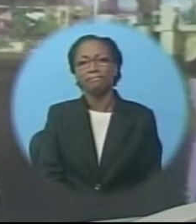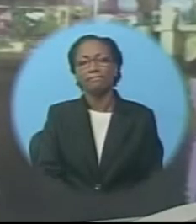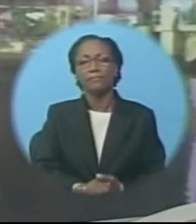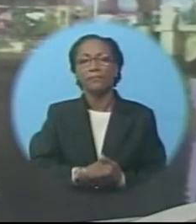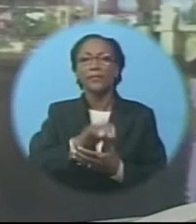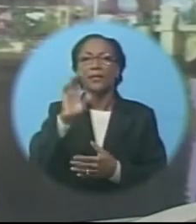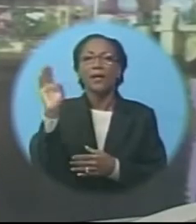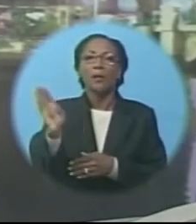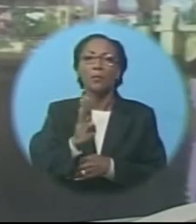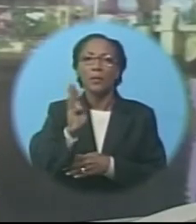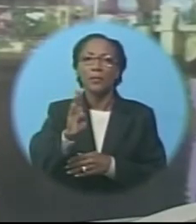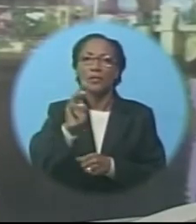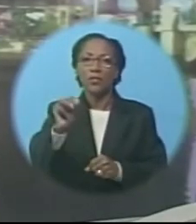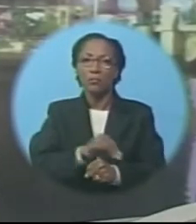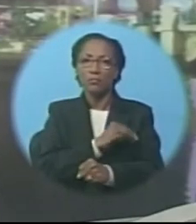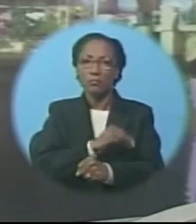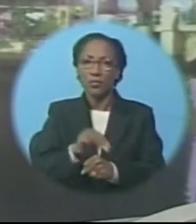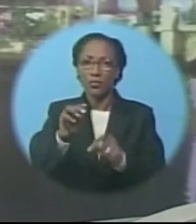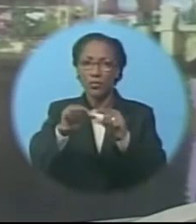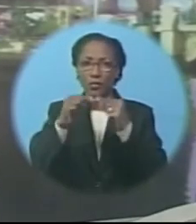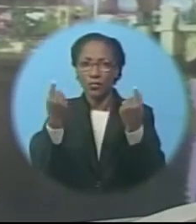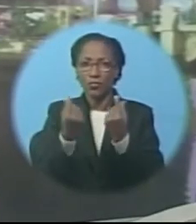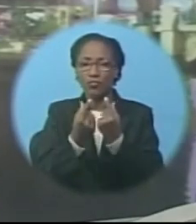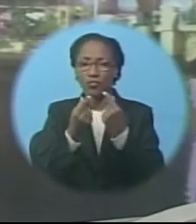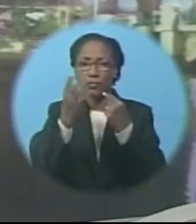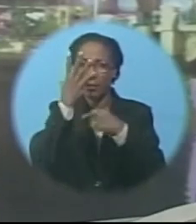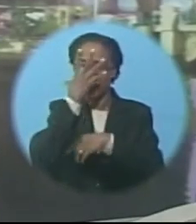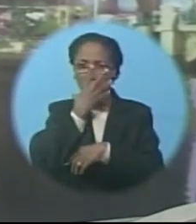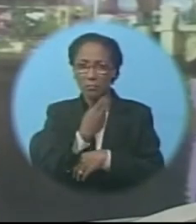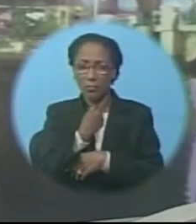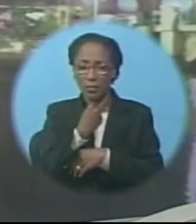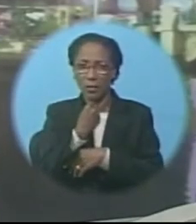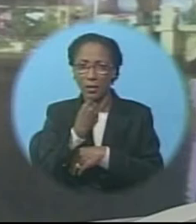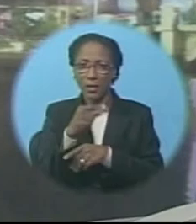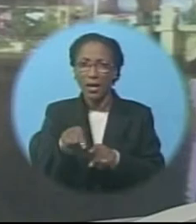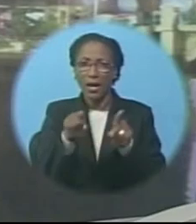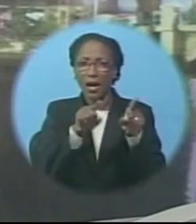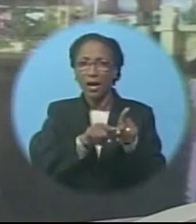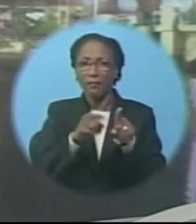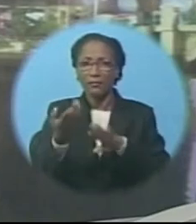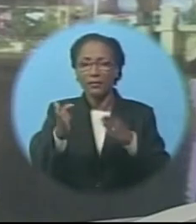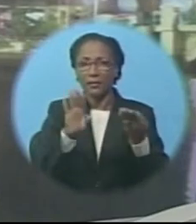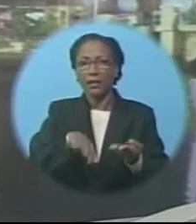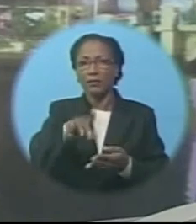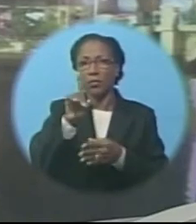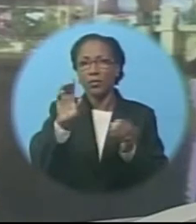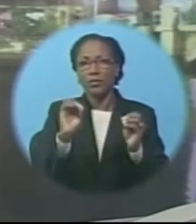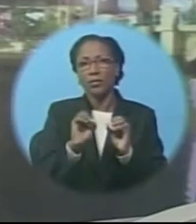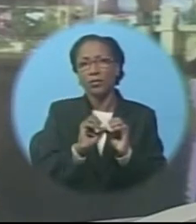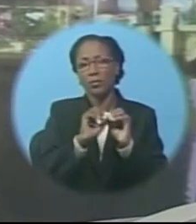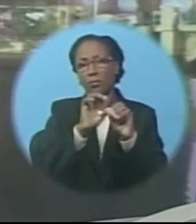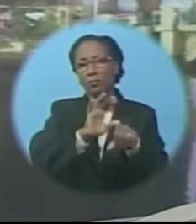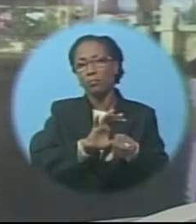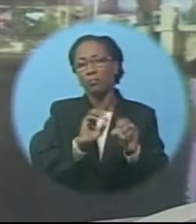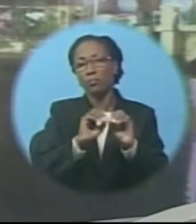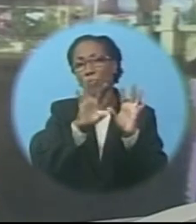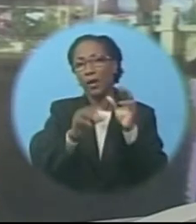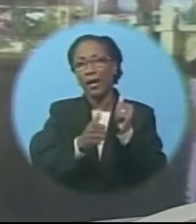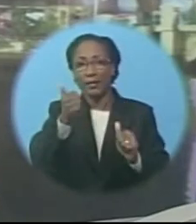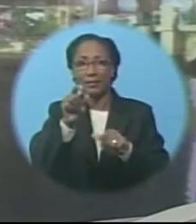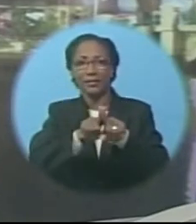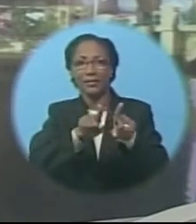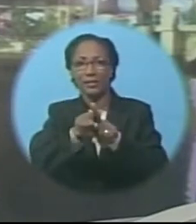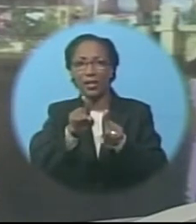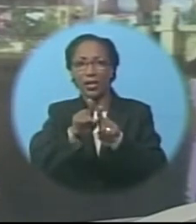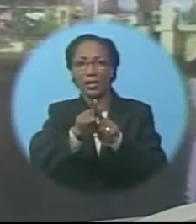The Barbados music fraternity is in mourning after the passing of one of its brightest stars. Veteran entertainer and Opal's band member